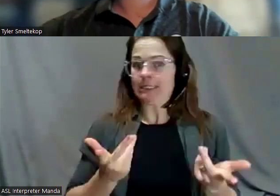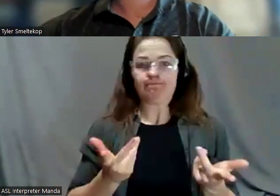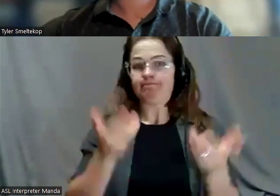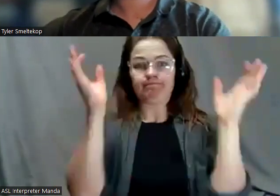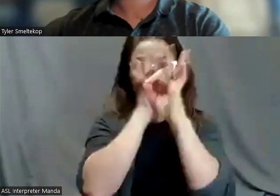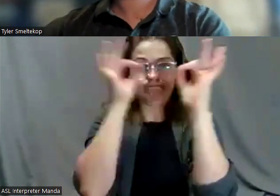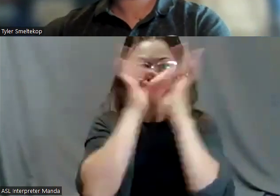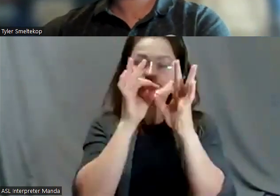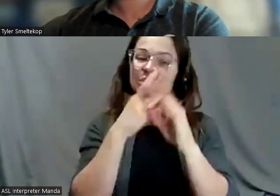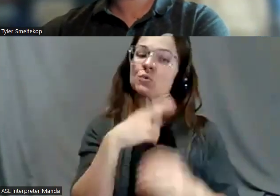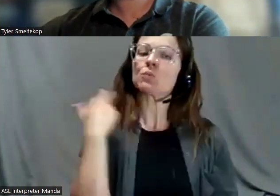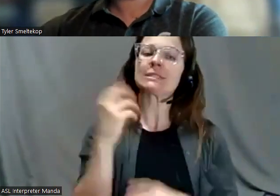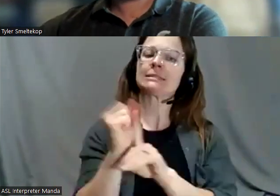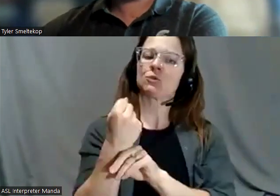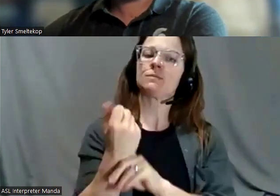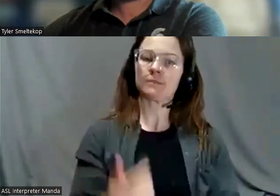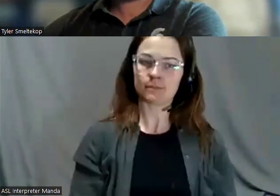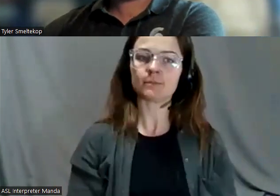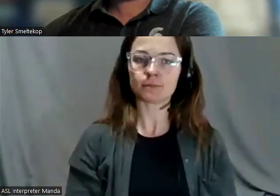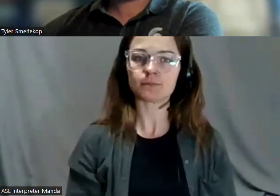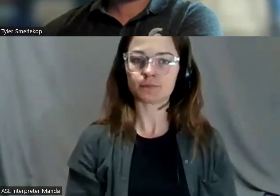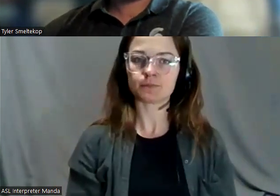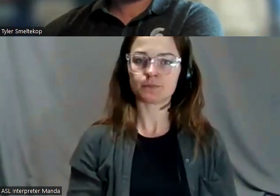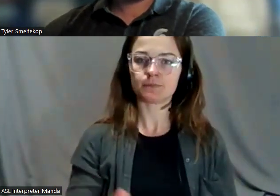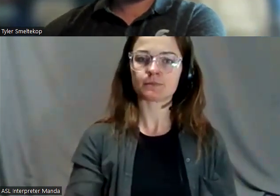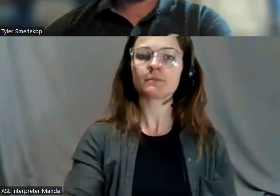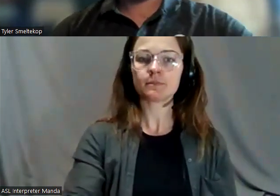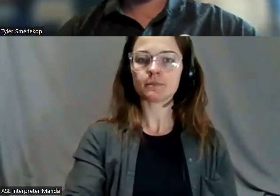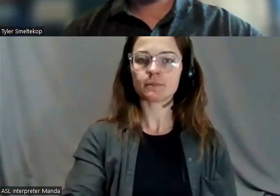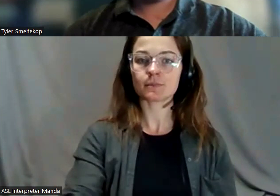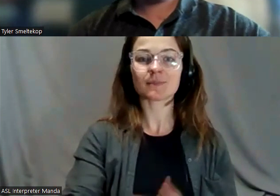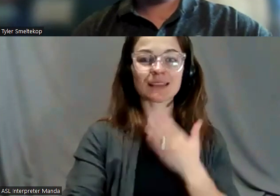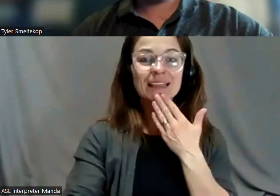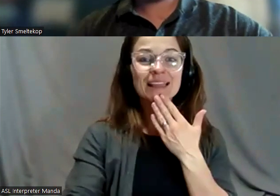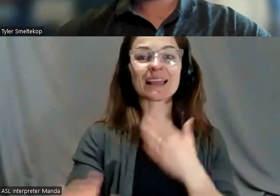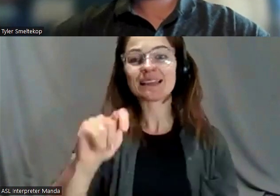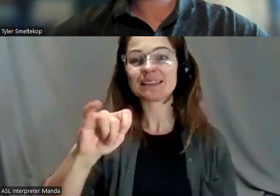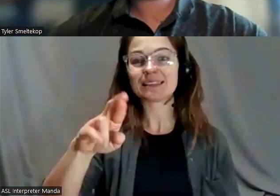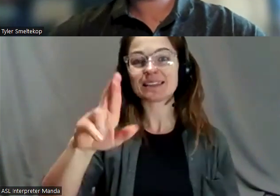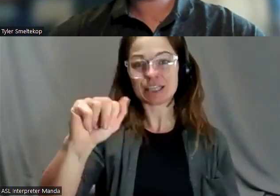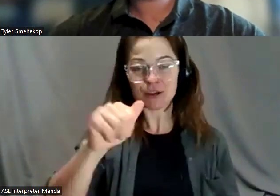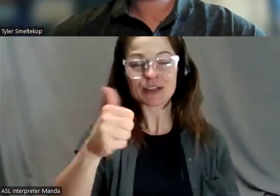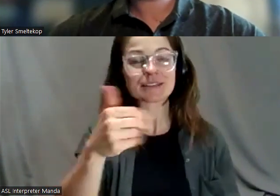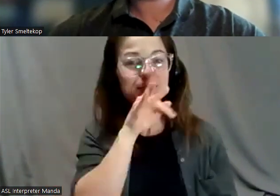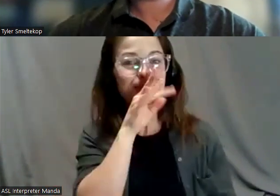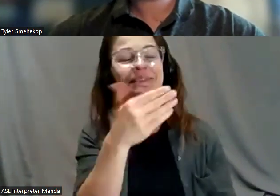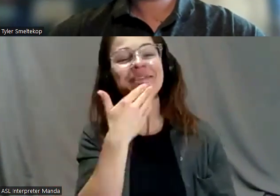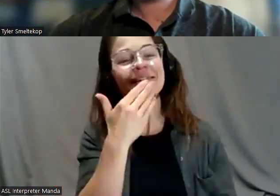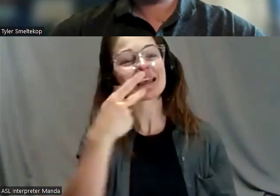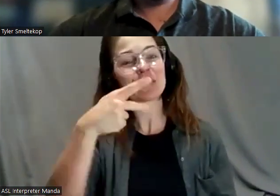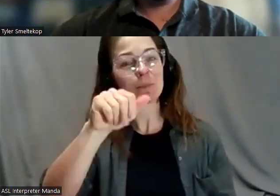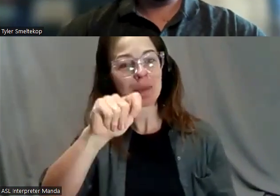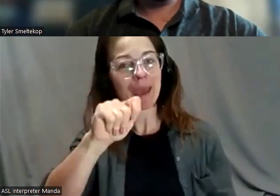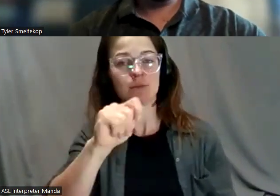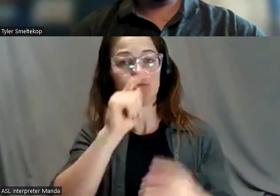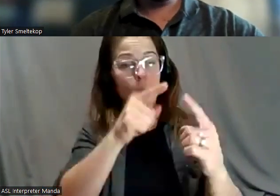in a vulnerable situation. This is Tiara speaking. Thank you for that, Pat. And you made some very, very good